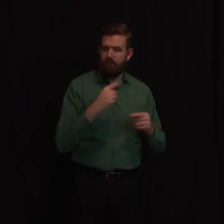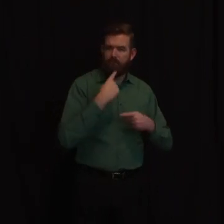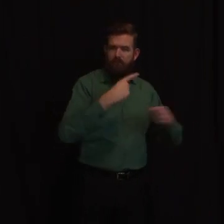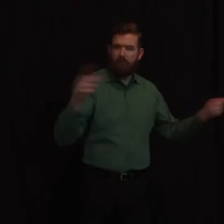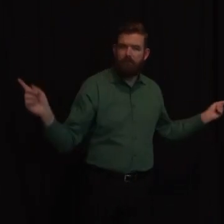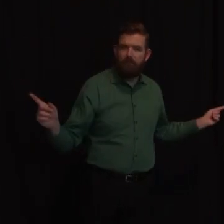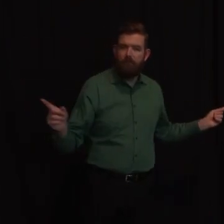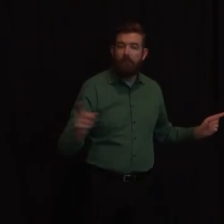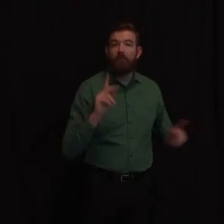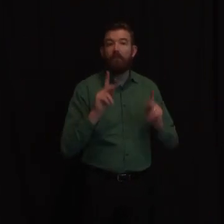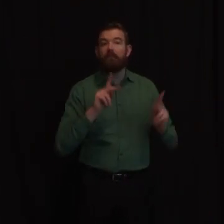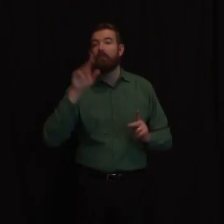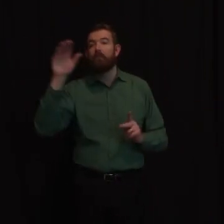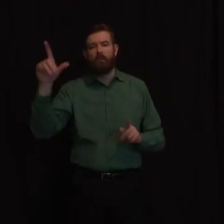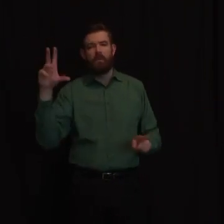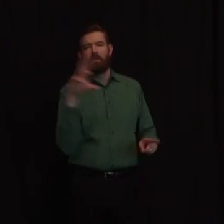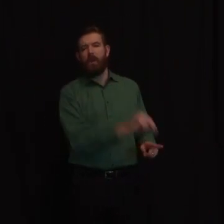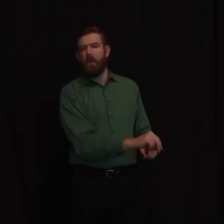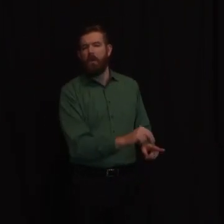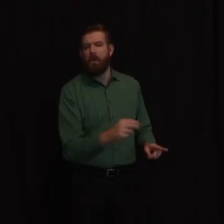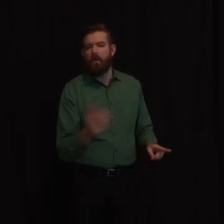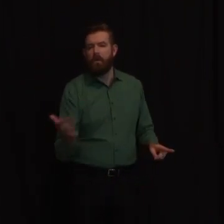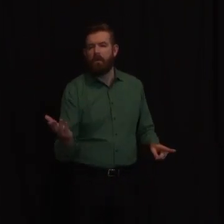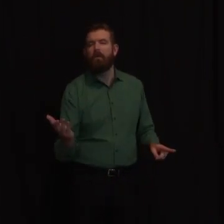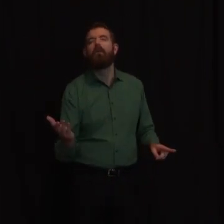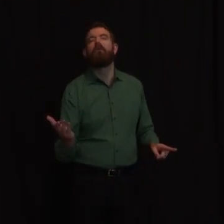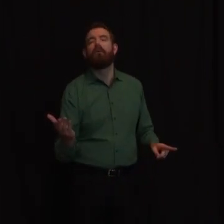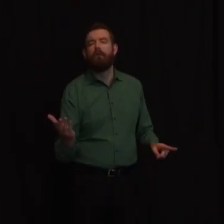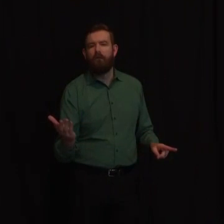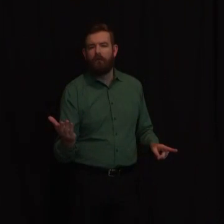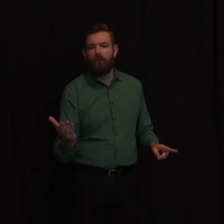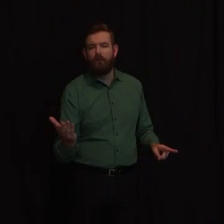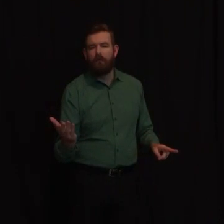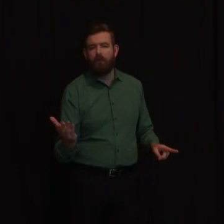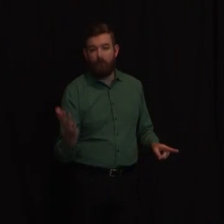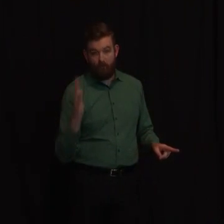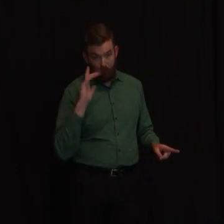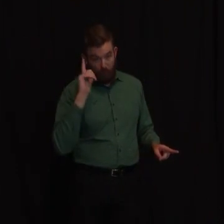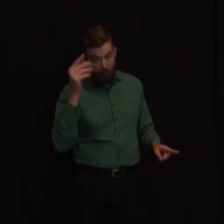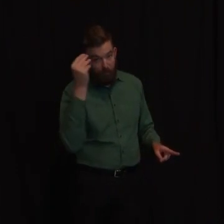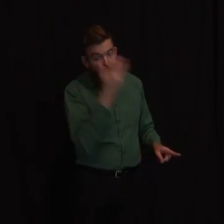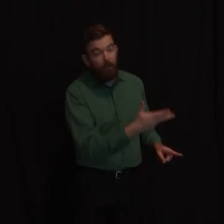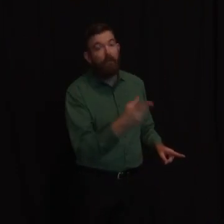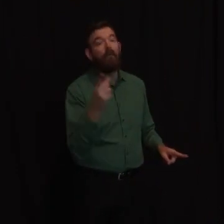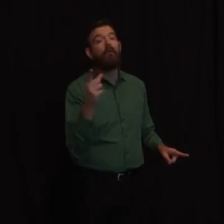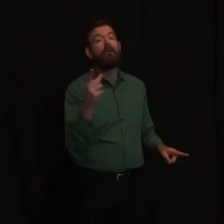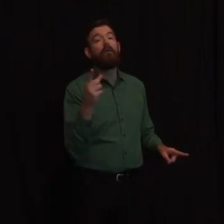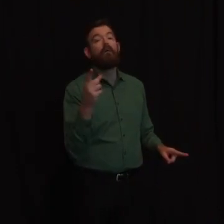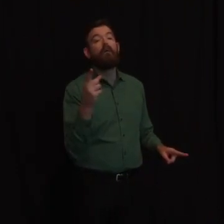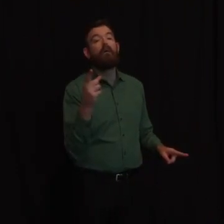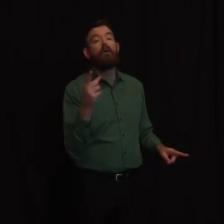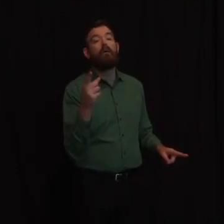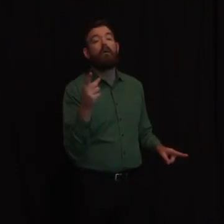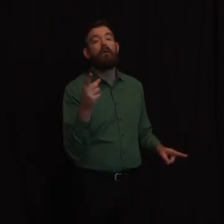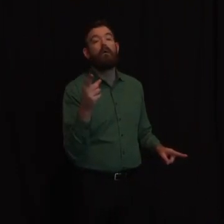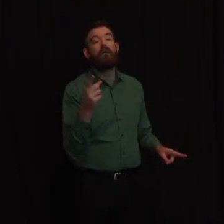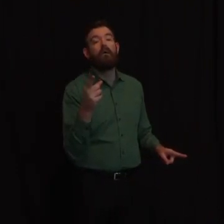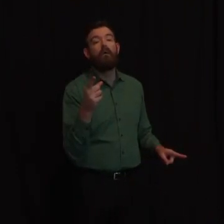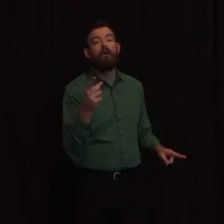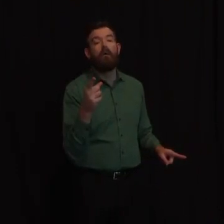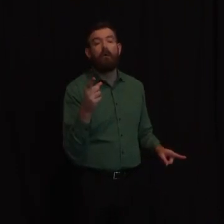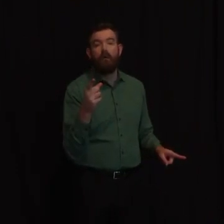Your response was that your default position, quote, is to give you as much as we can, but for privacy considerations. You asked